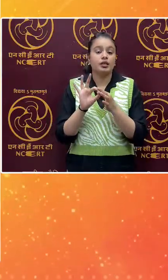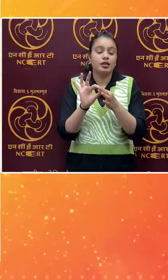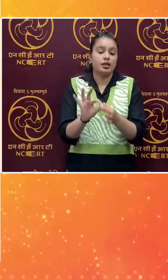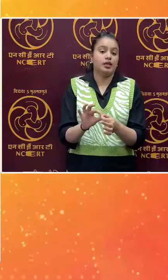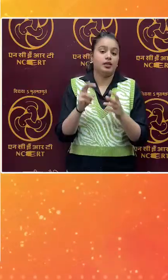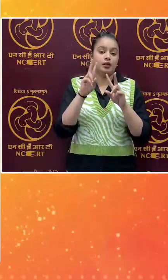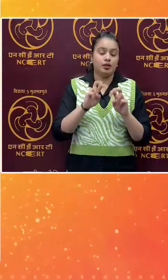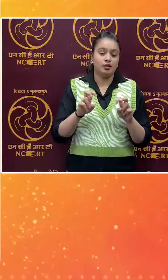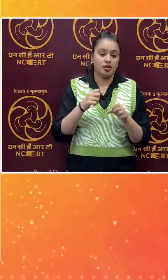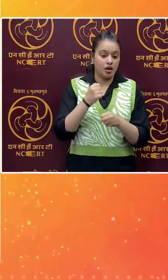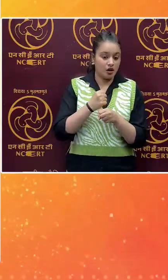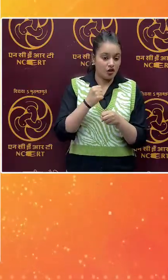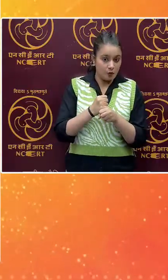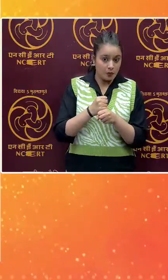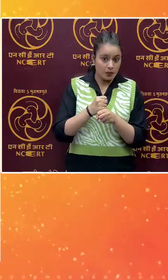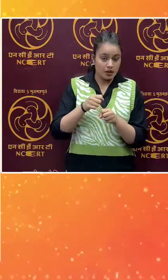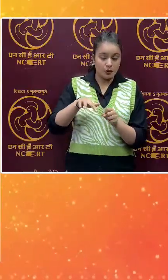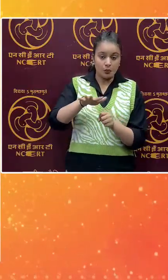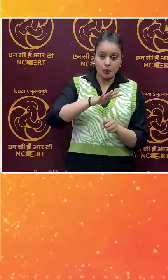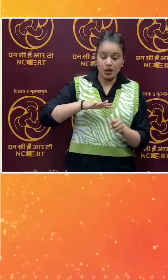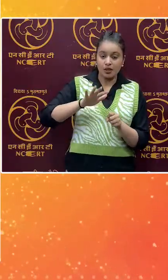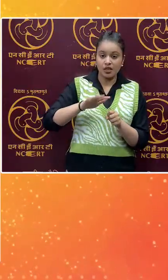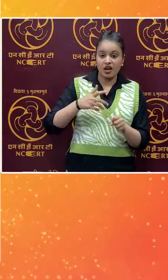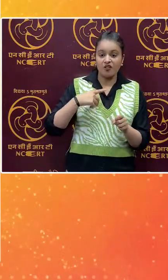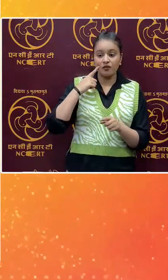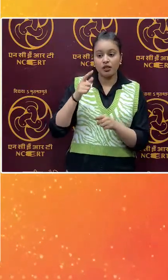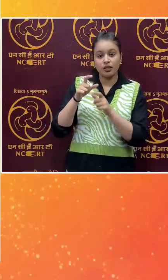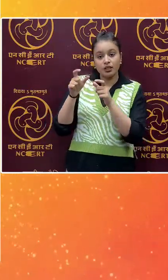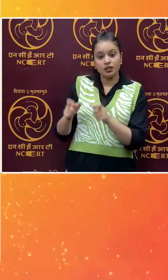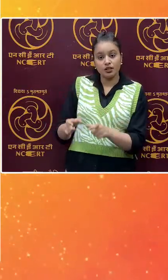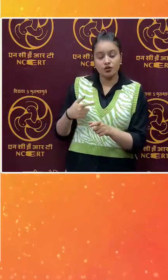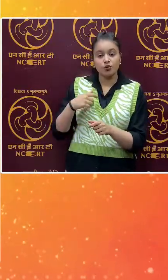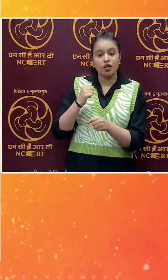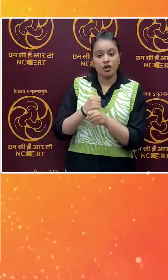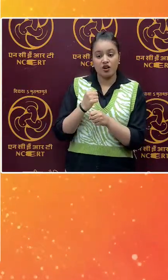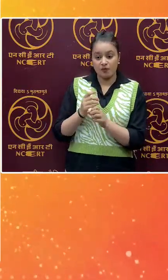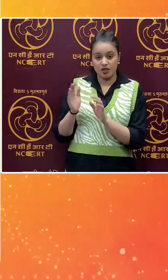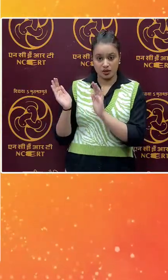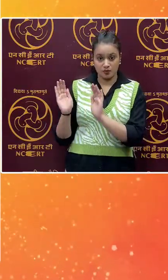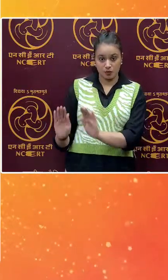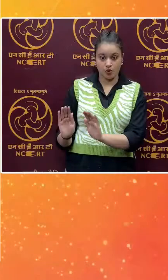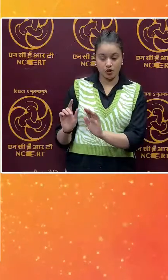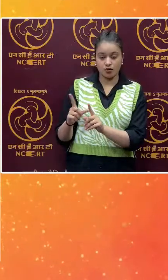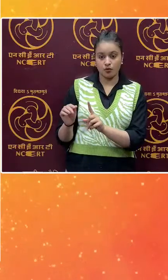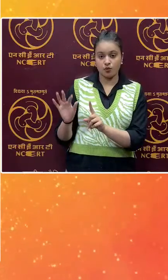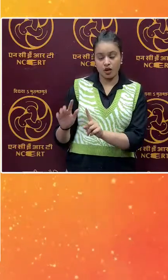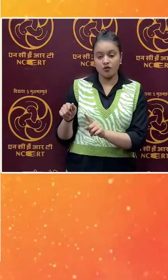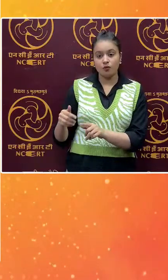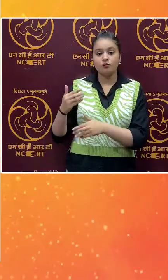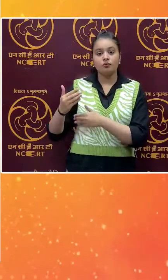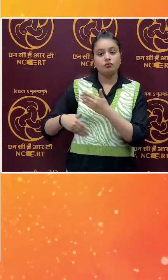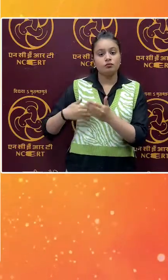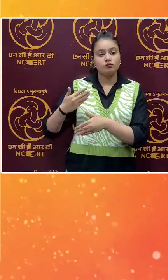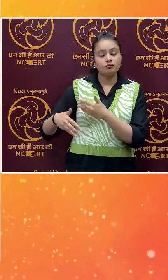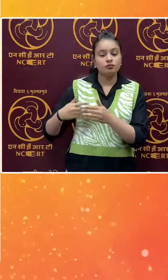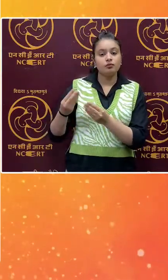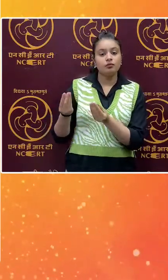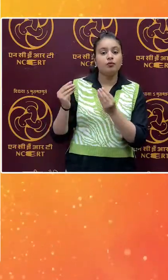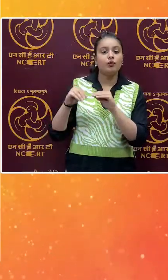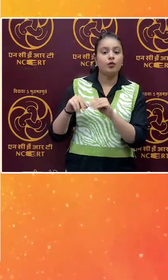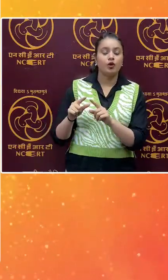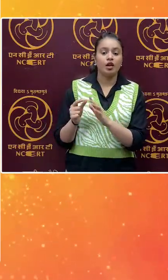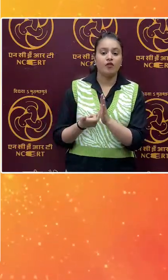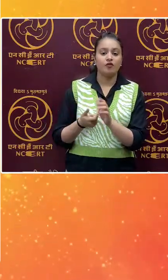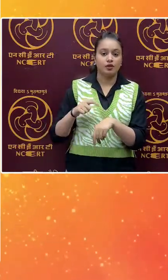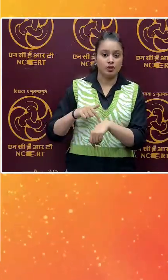feels that the institutions that the government supports, they should be spending part of the time